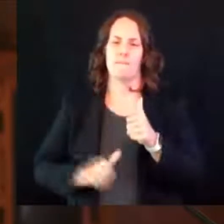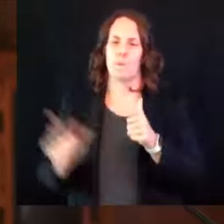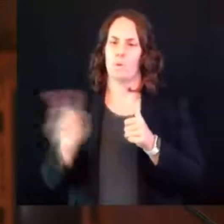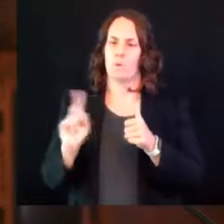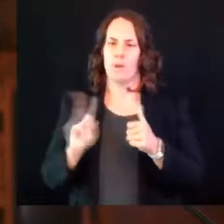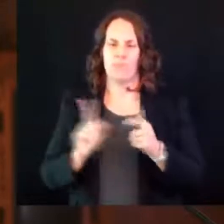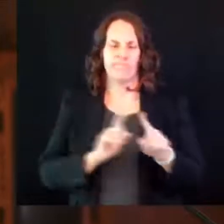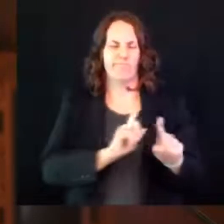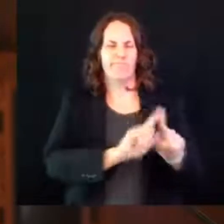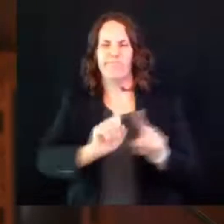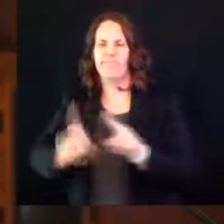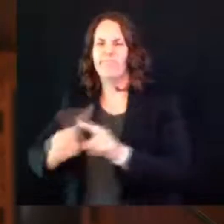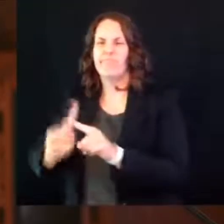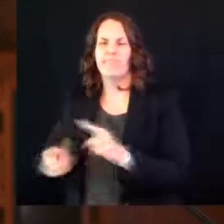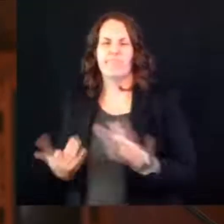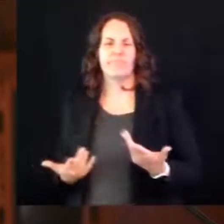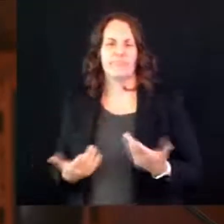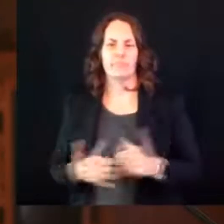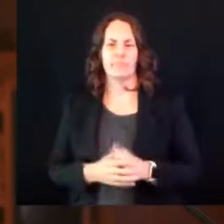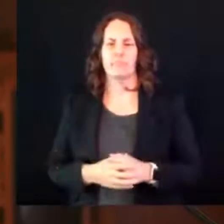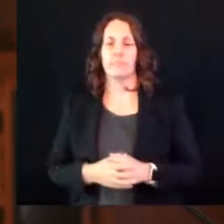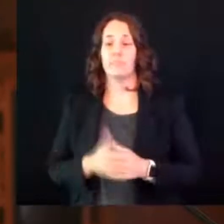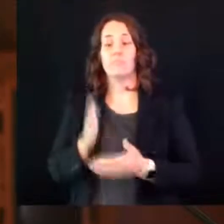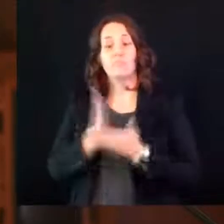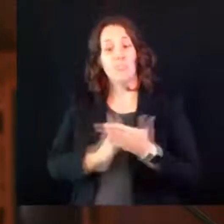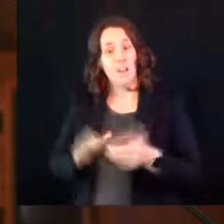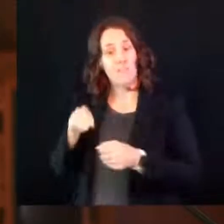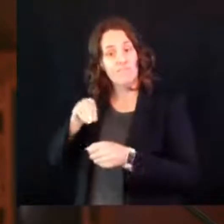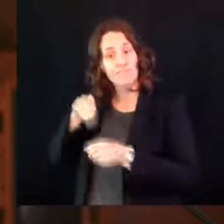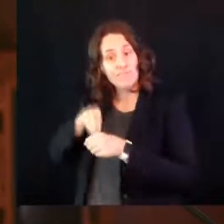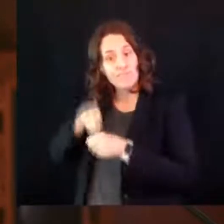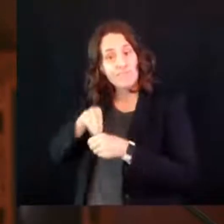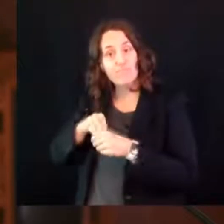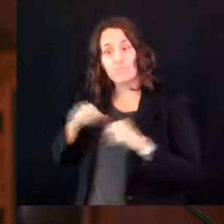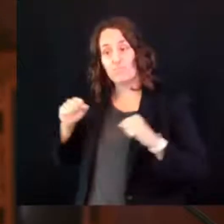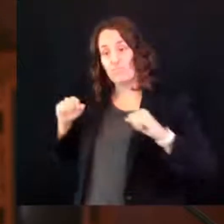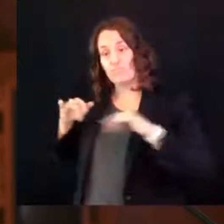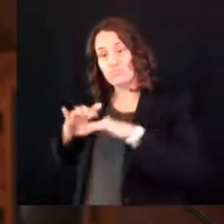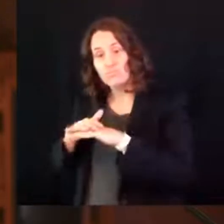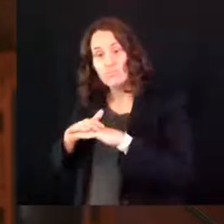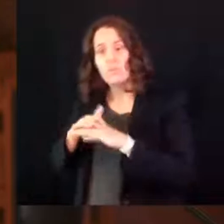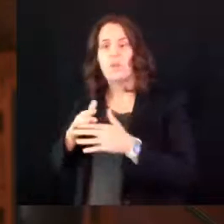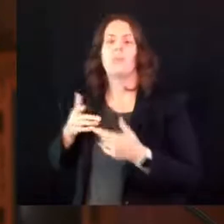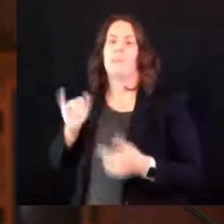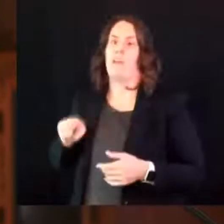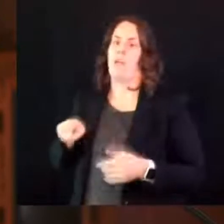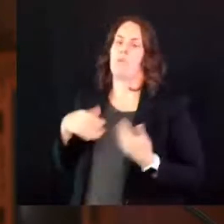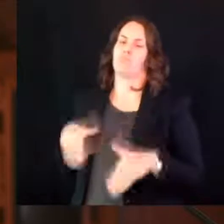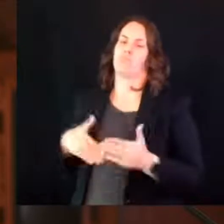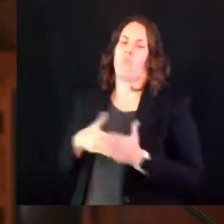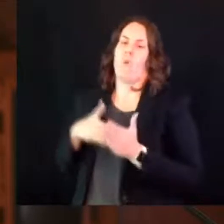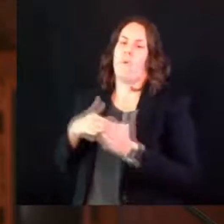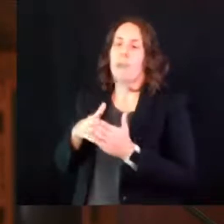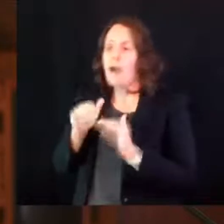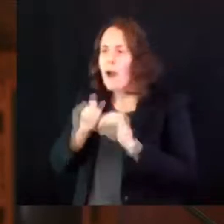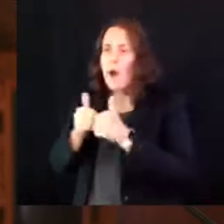indoor gatherings, and we have throughout, right? This virus is very opportunistic, and it will